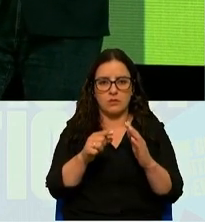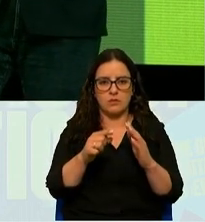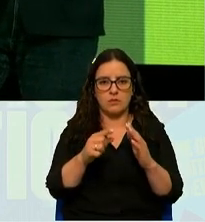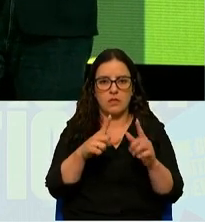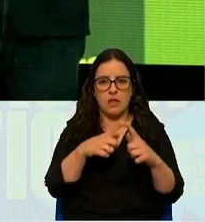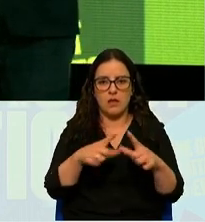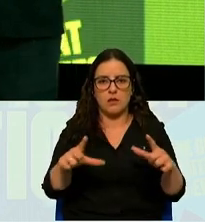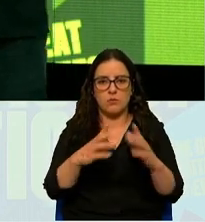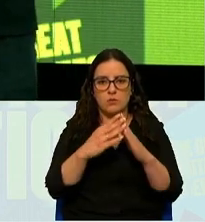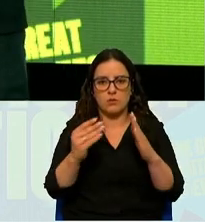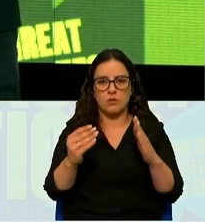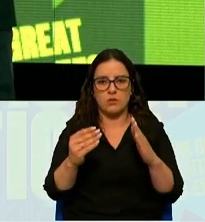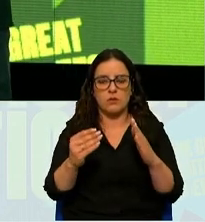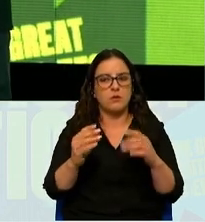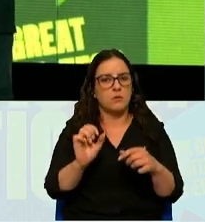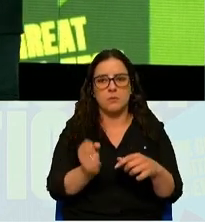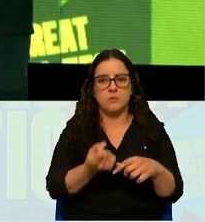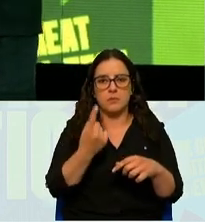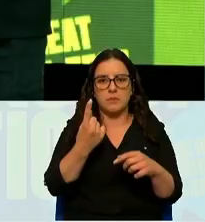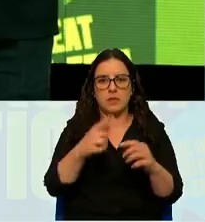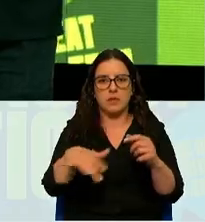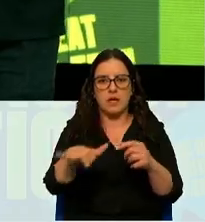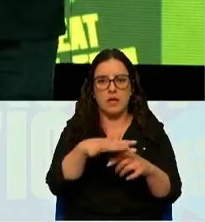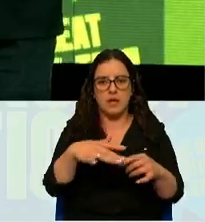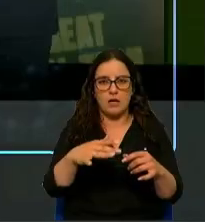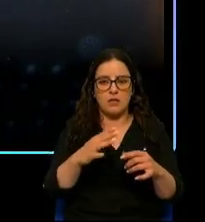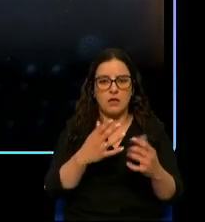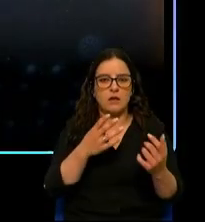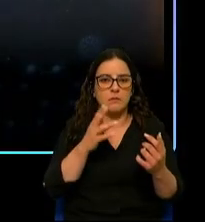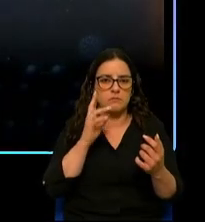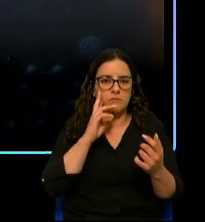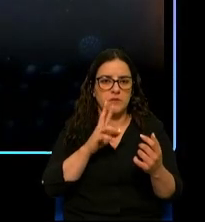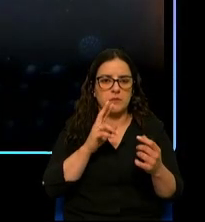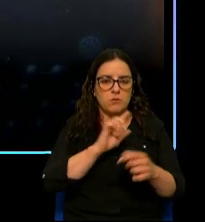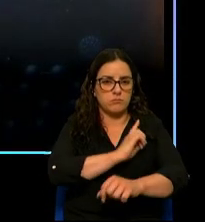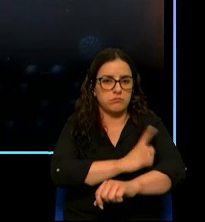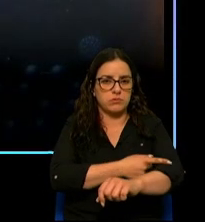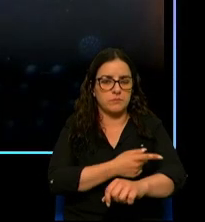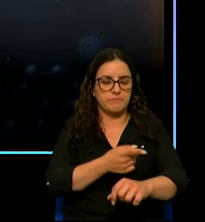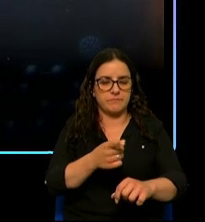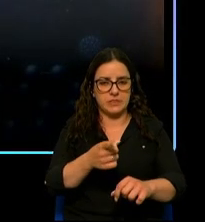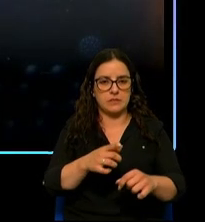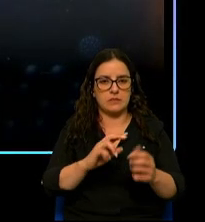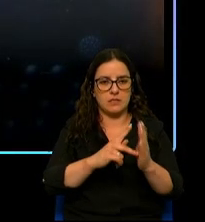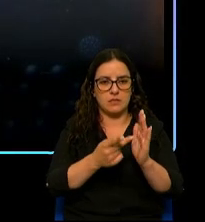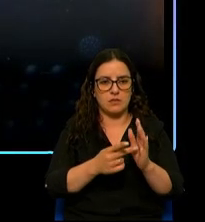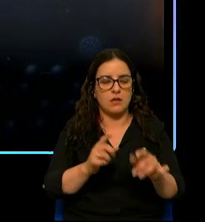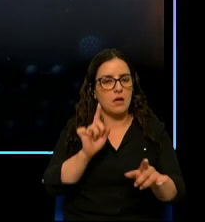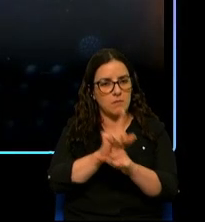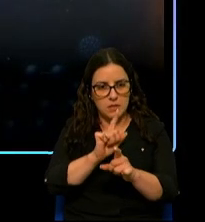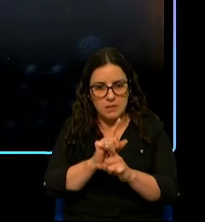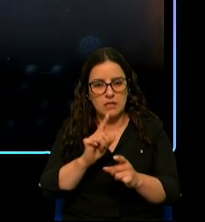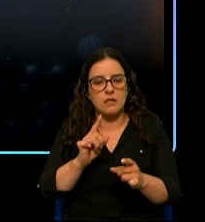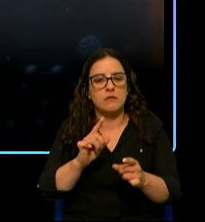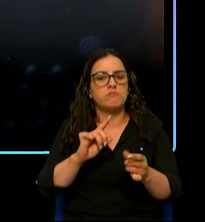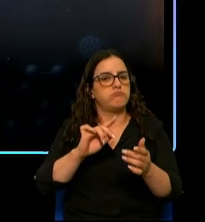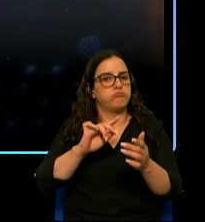language models. It was the first domain that we saw the power of this technology. But what we're seeing is that the same technique can be used for